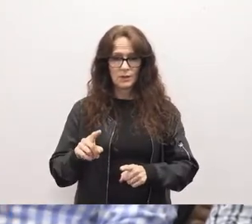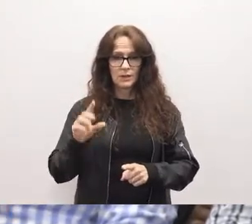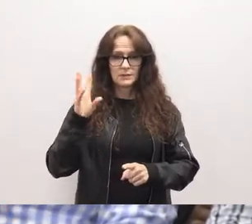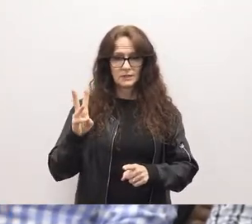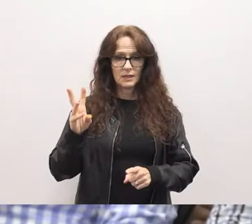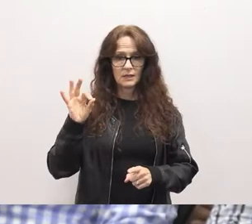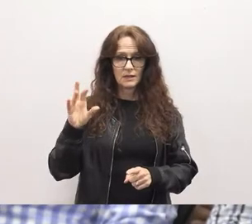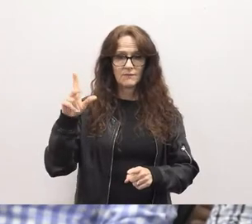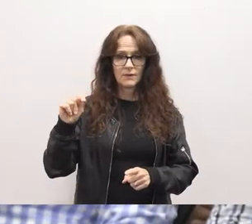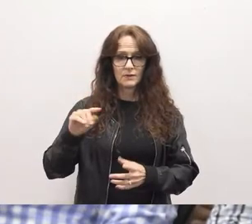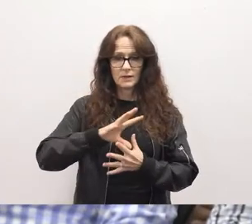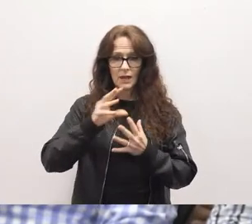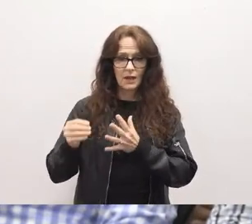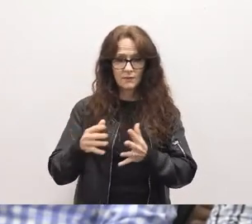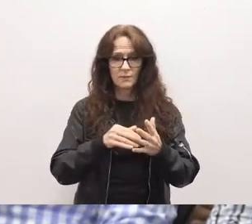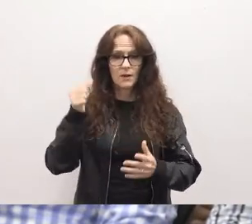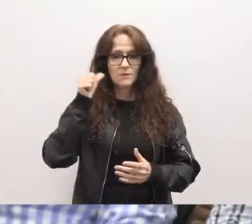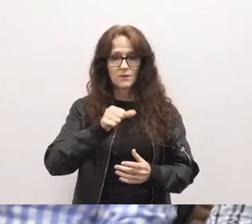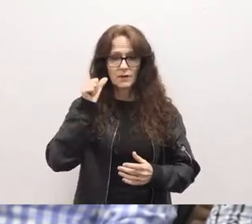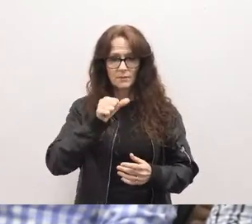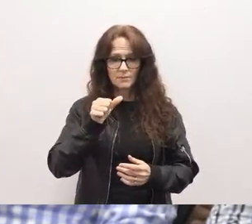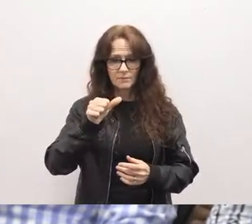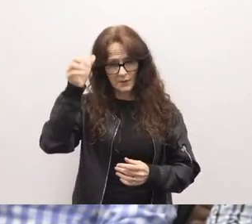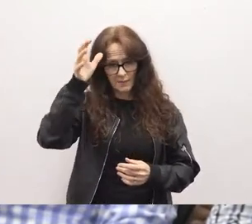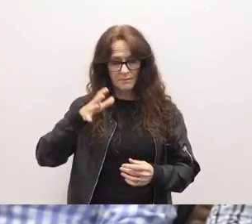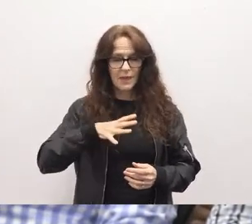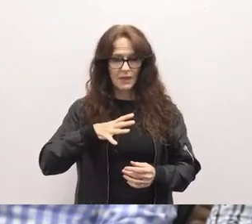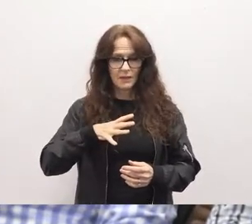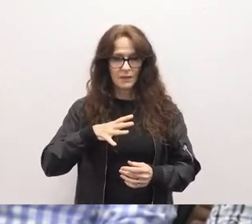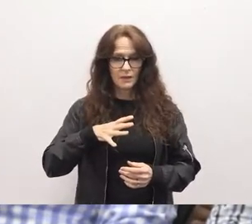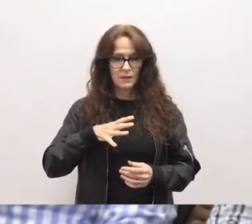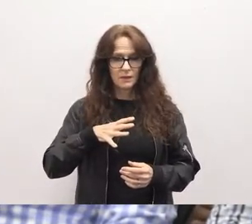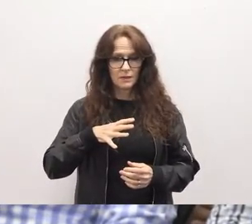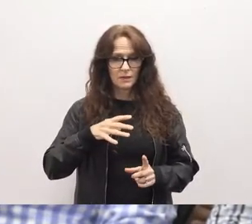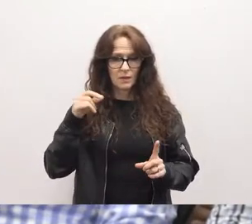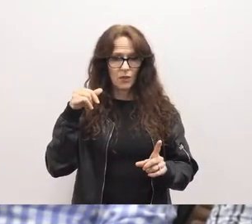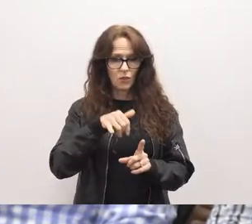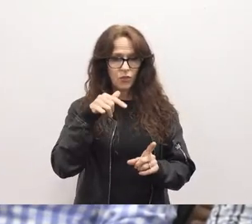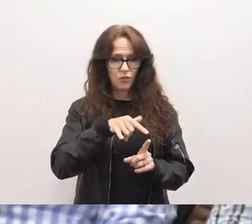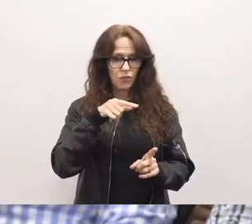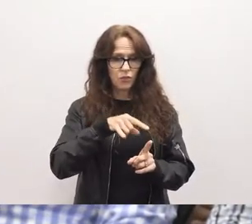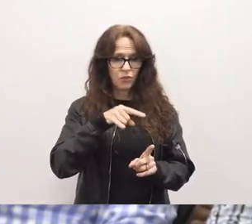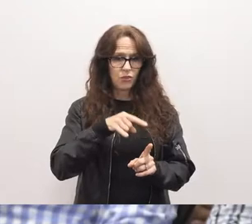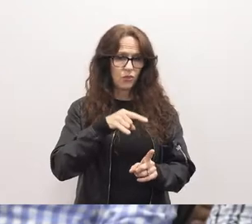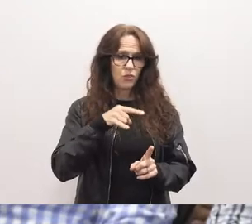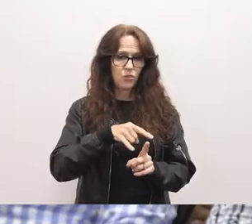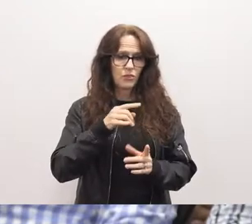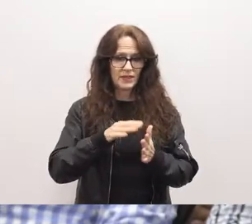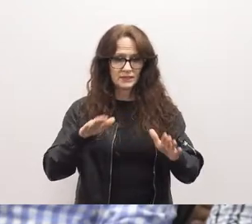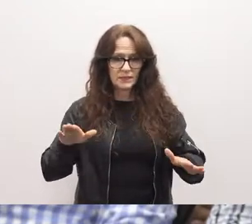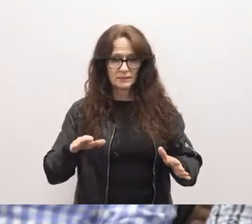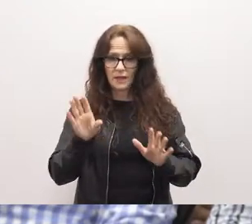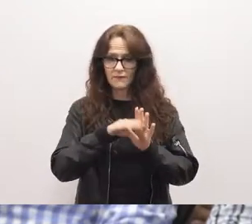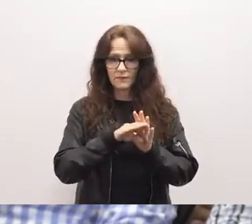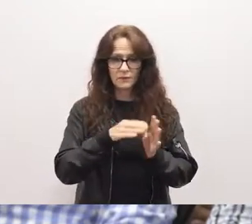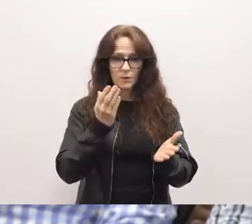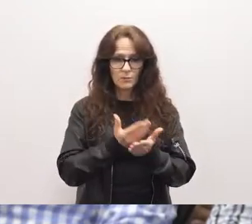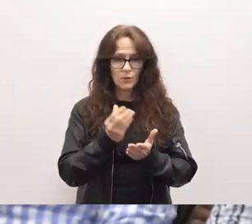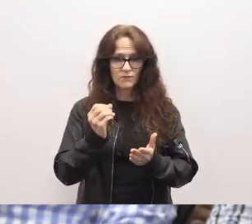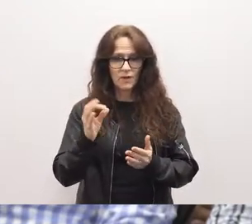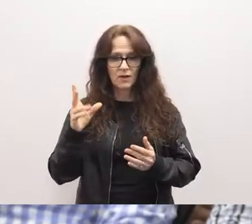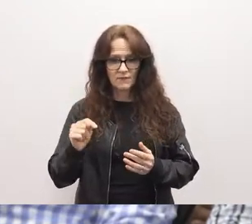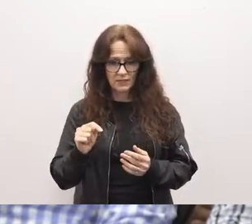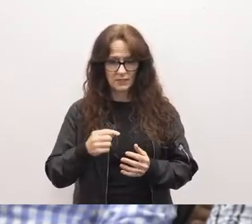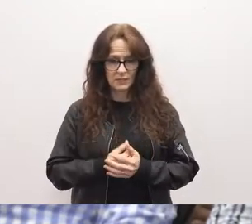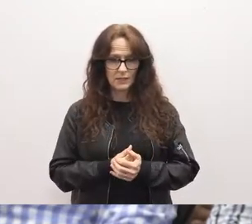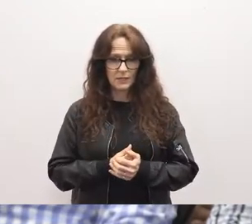6-foot African-American male, that's been taunting all these kids, bullying. I have videos, proof of it,